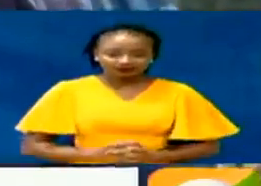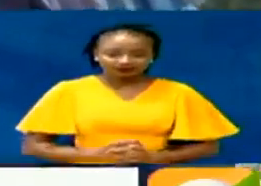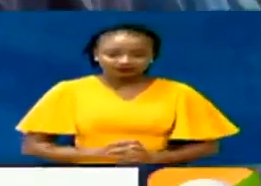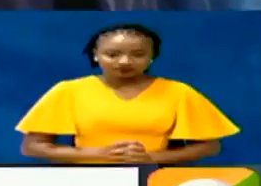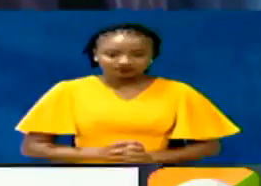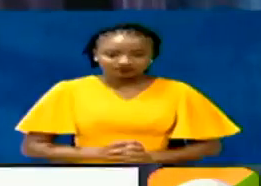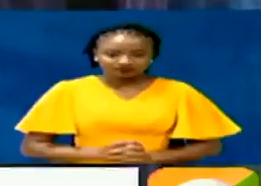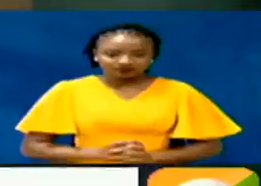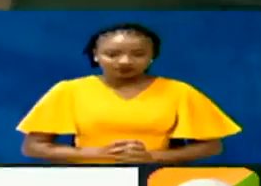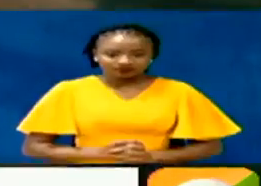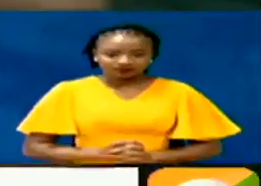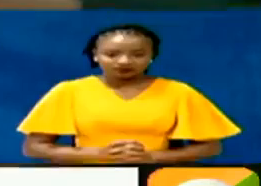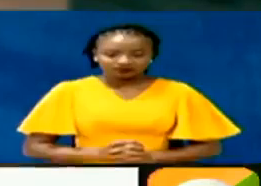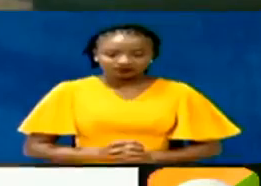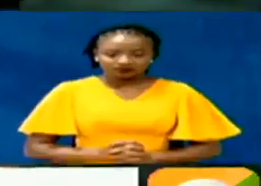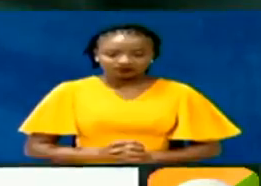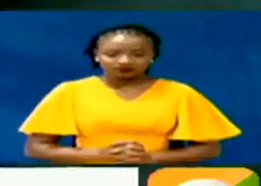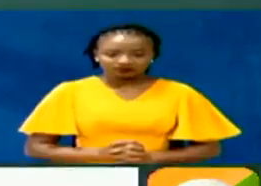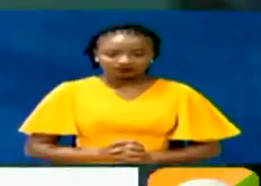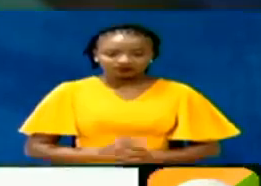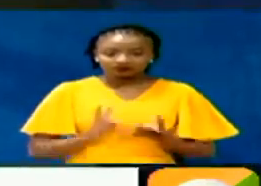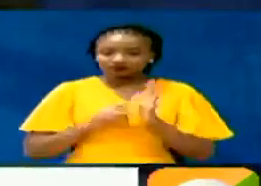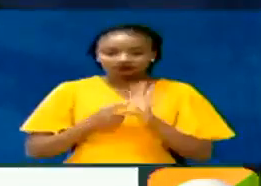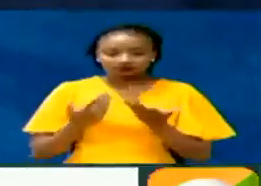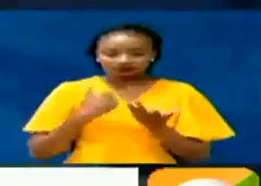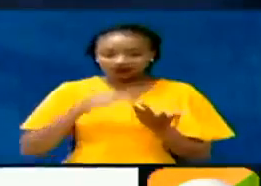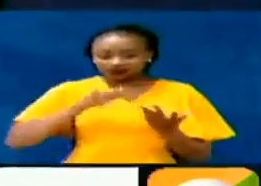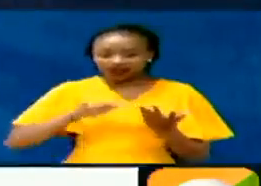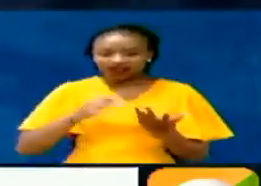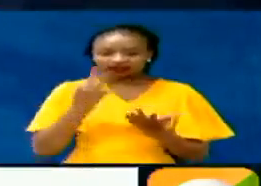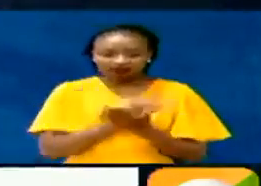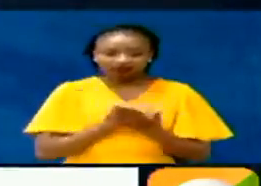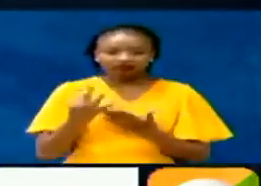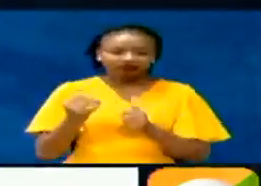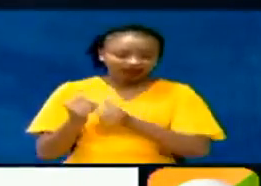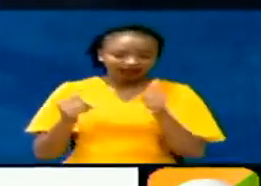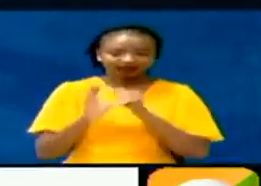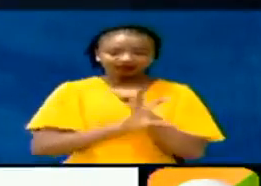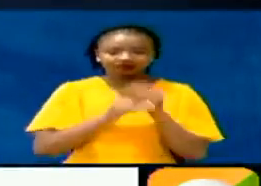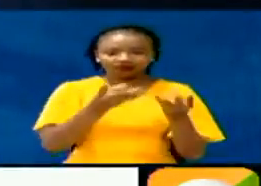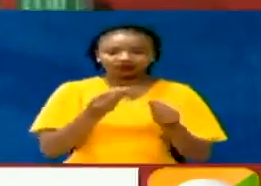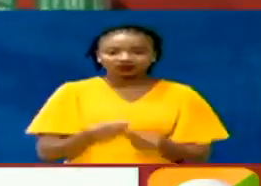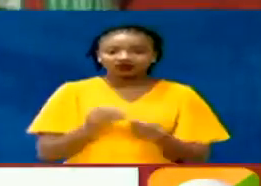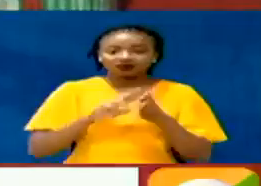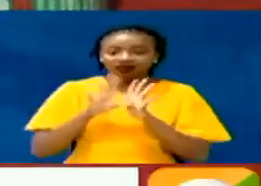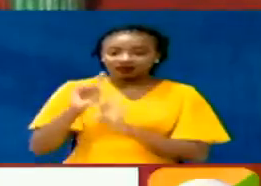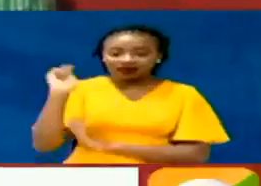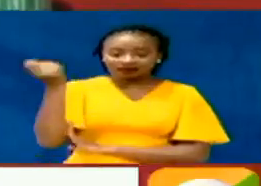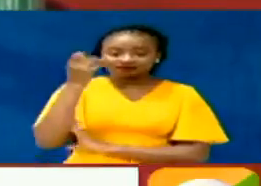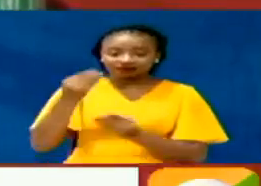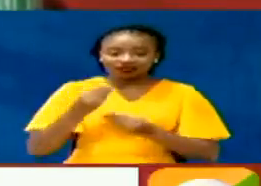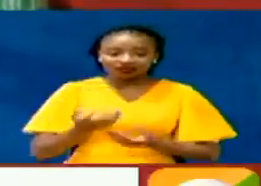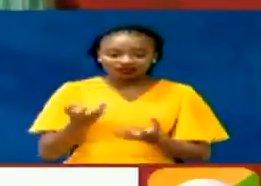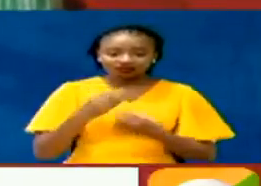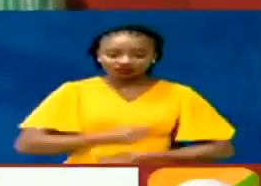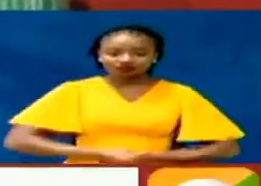WHO, and they expired on April 13th, leaving less than 3 weeks for them to be used. Malawi managed to deploy about 80% of